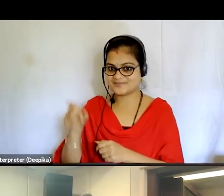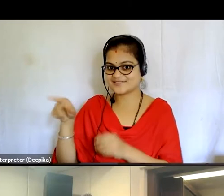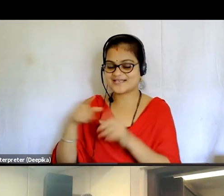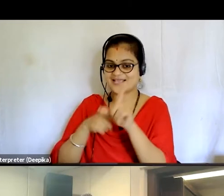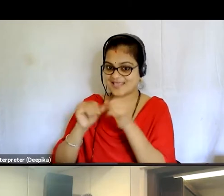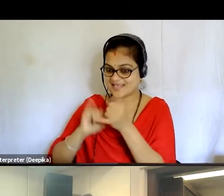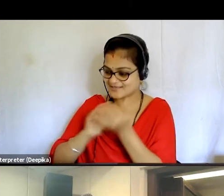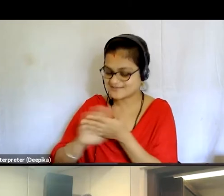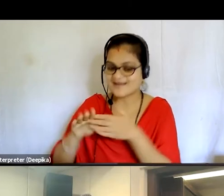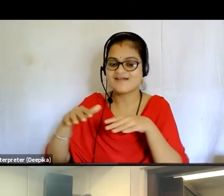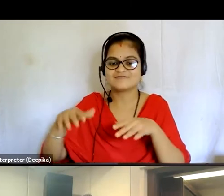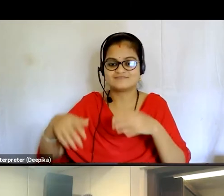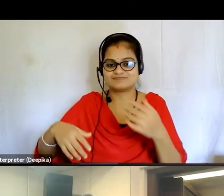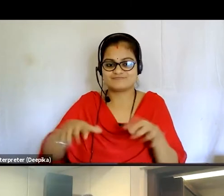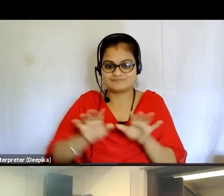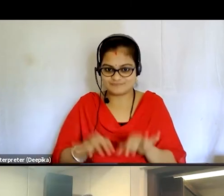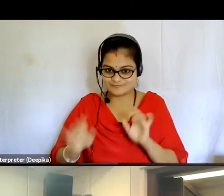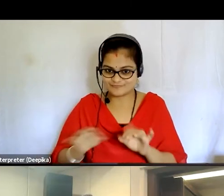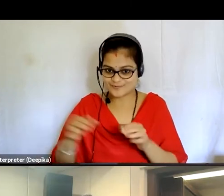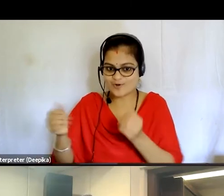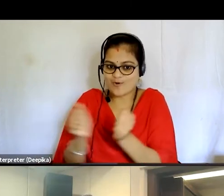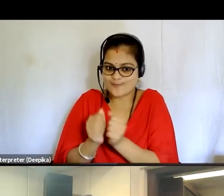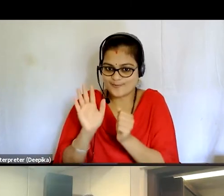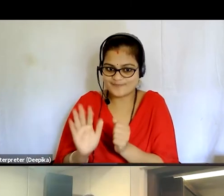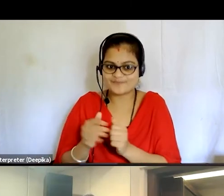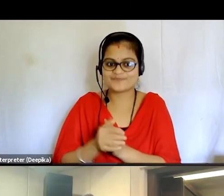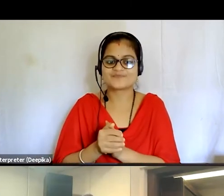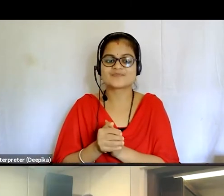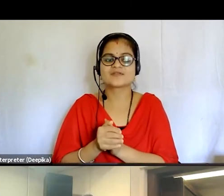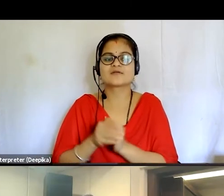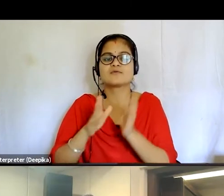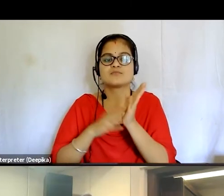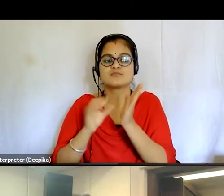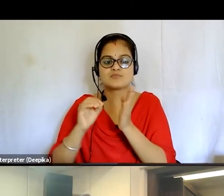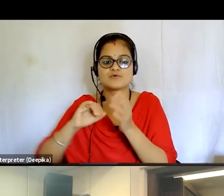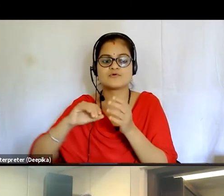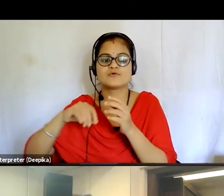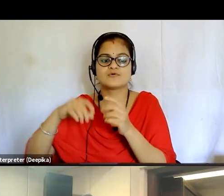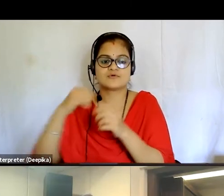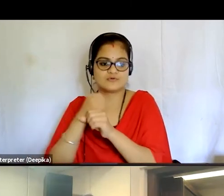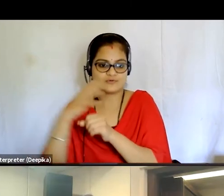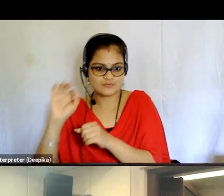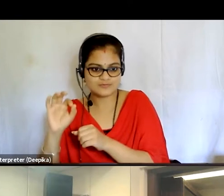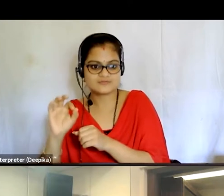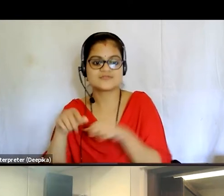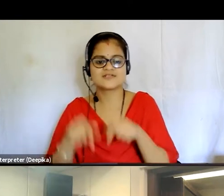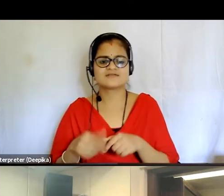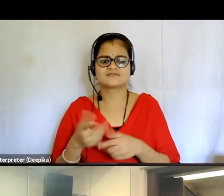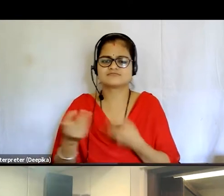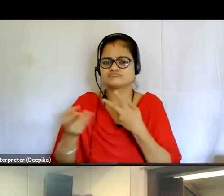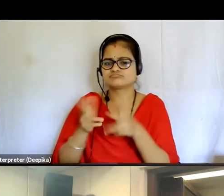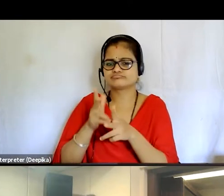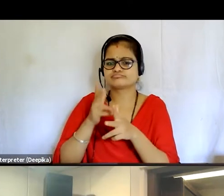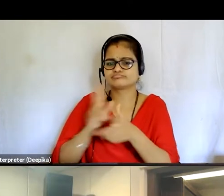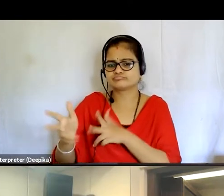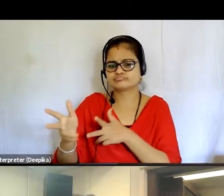behind his instrument and he's composed the Mogo and the Mogoscape. So when we were chatting, one of